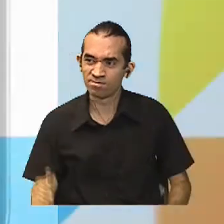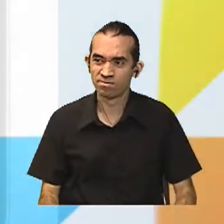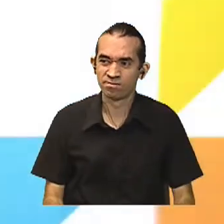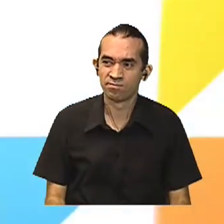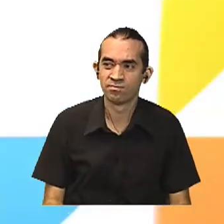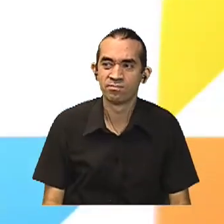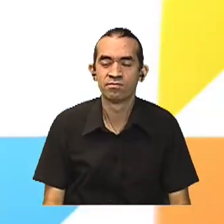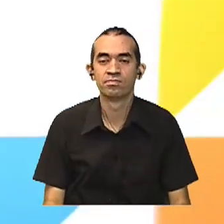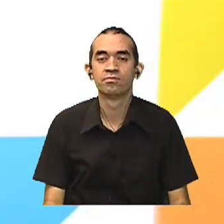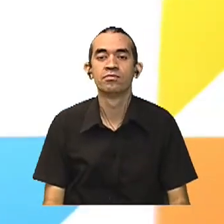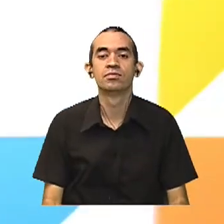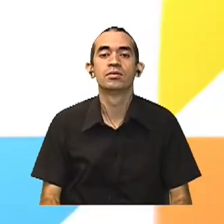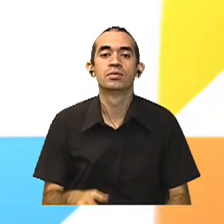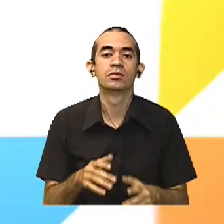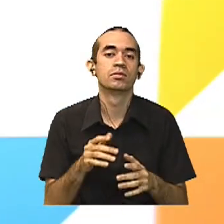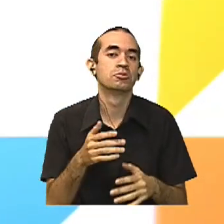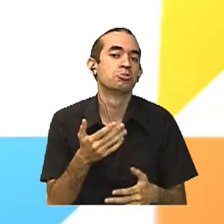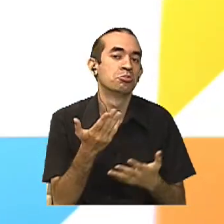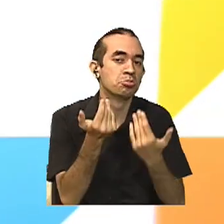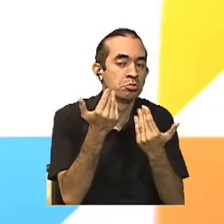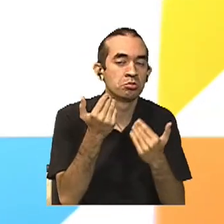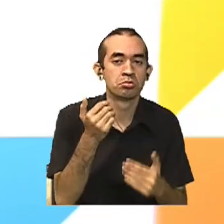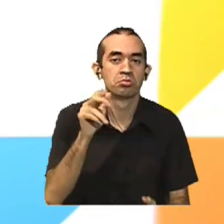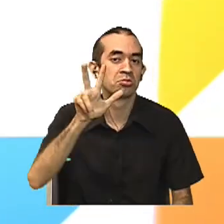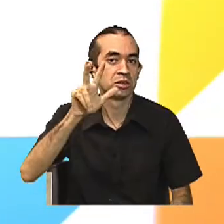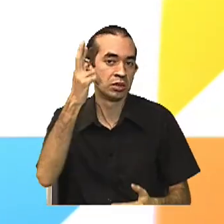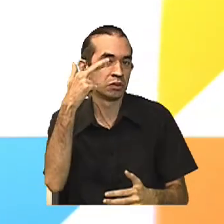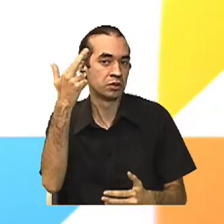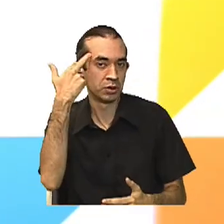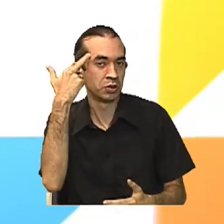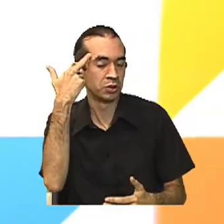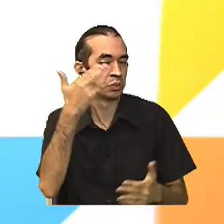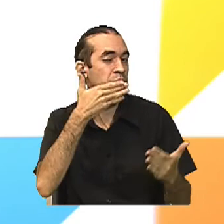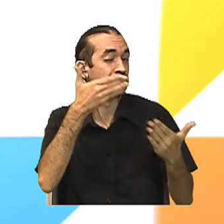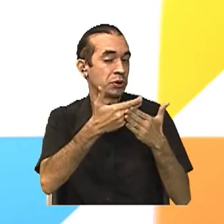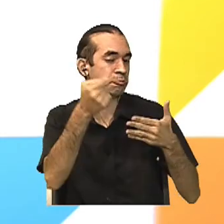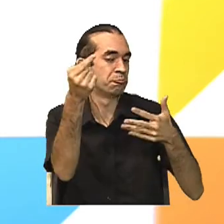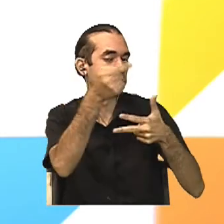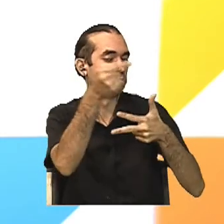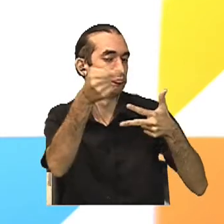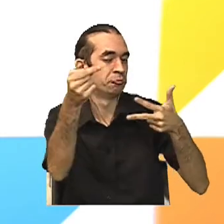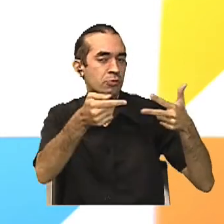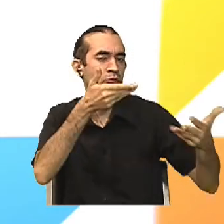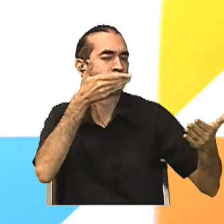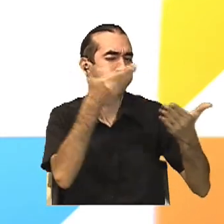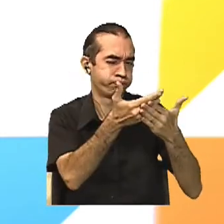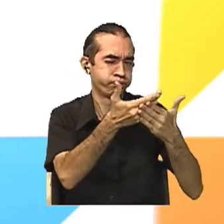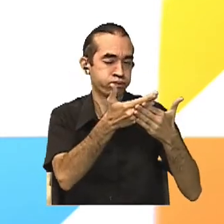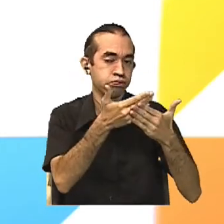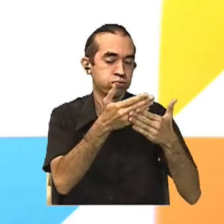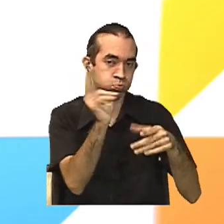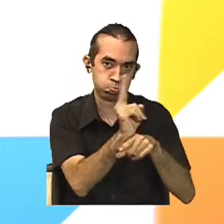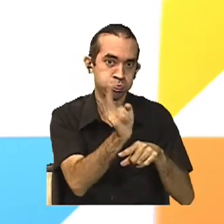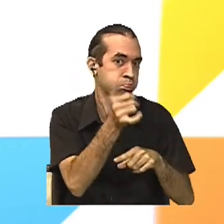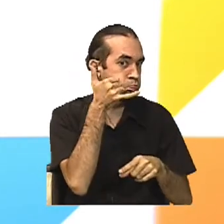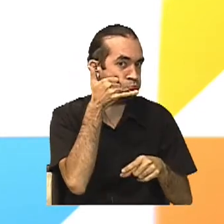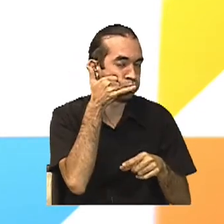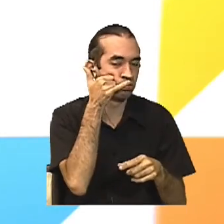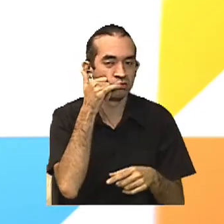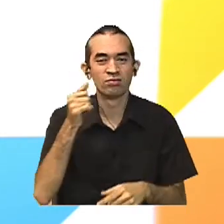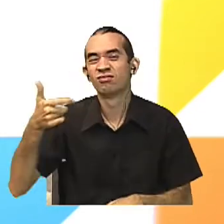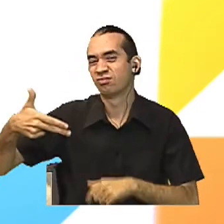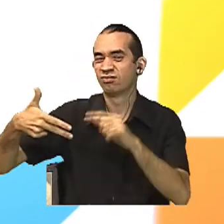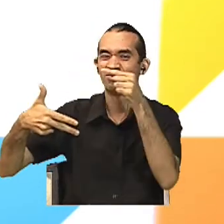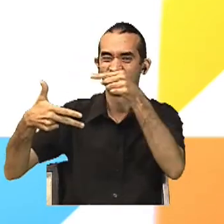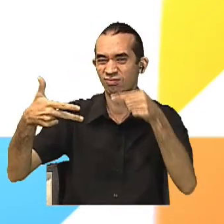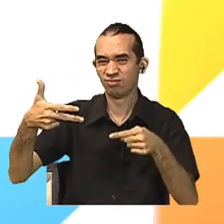3 reasons why it is good to use cell phones, and think about 3